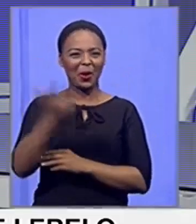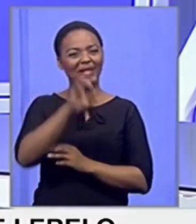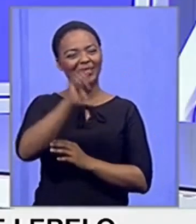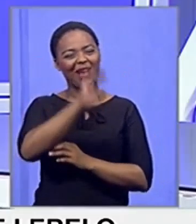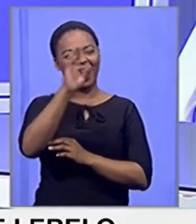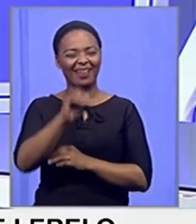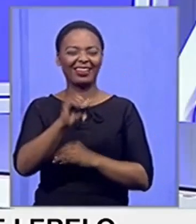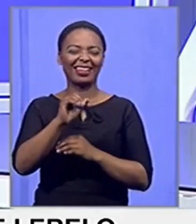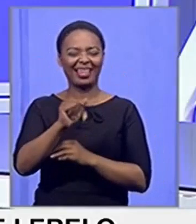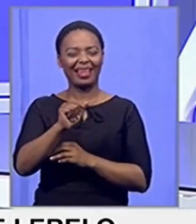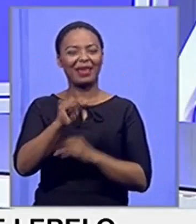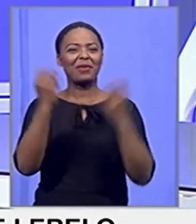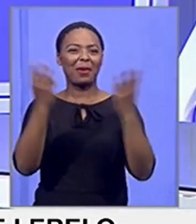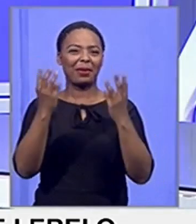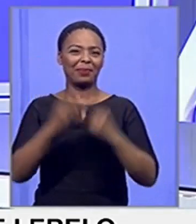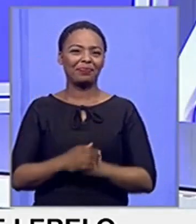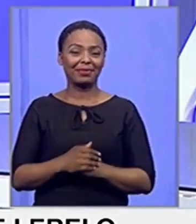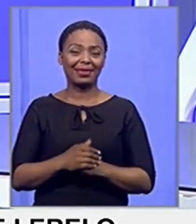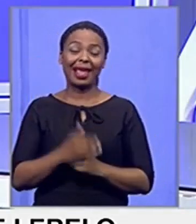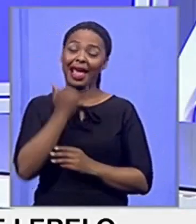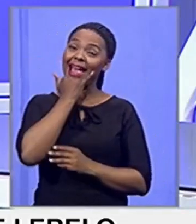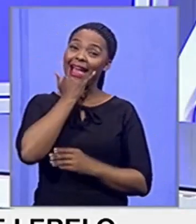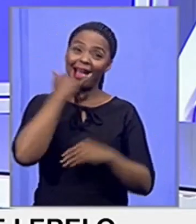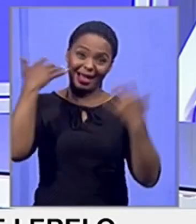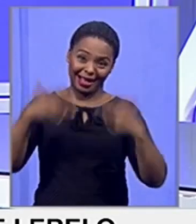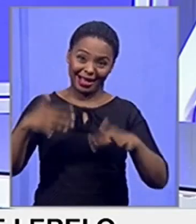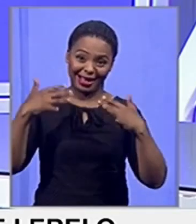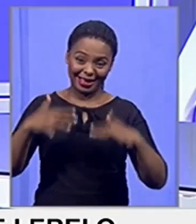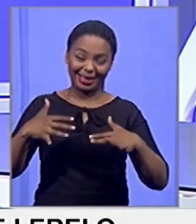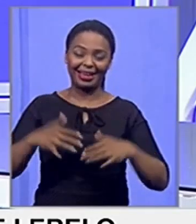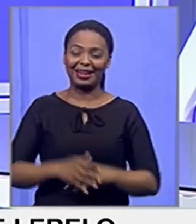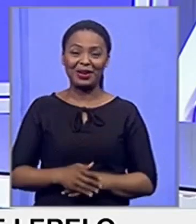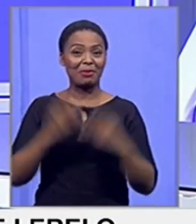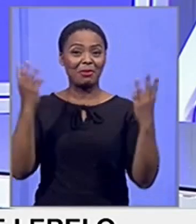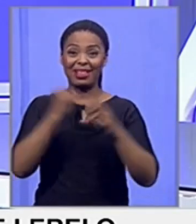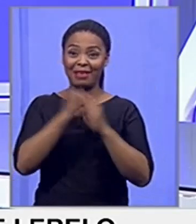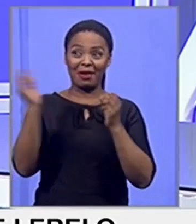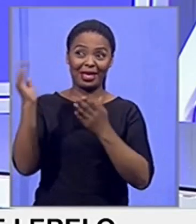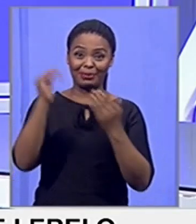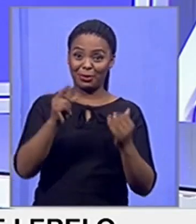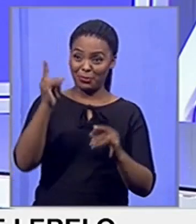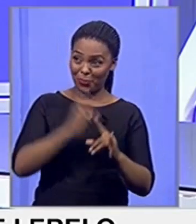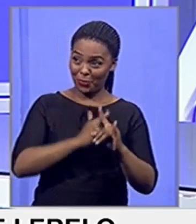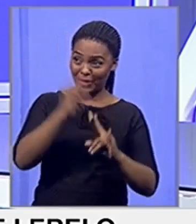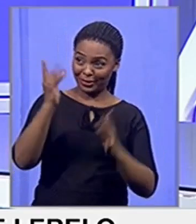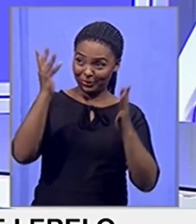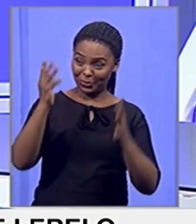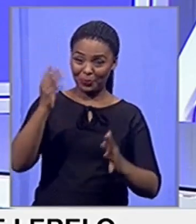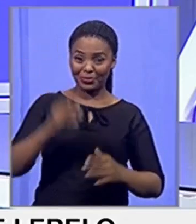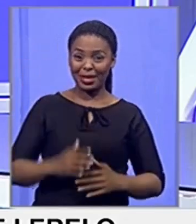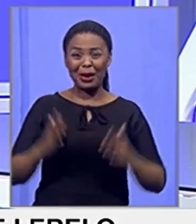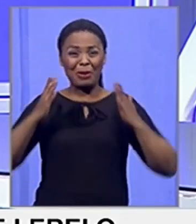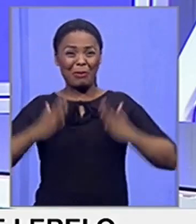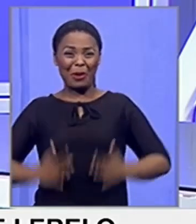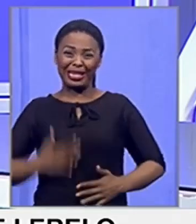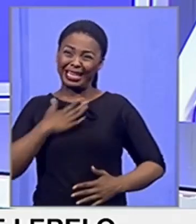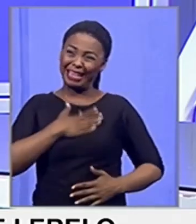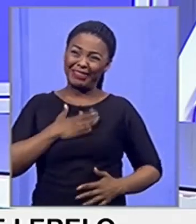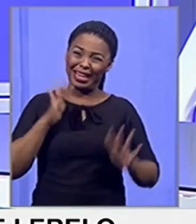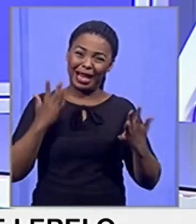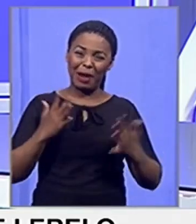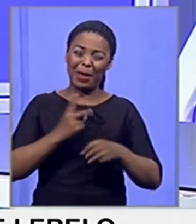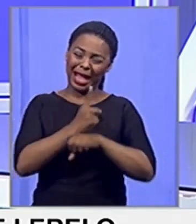Ntate re lebuisana lo thabisana le wena ka ho fihlela se batho ba ngata ba ne ba sa lebella hore o tla se fihlella ebe mmele o jwang ka morao matha dihora tse robong